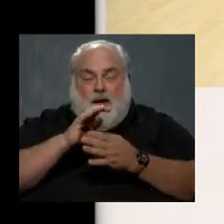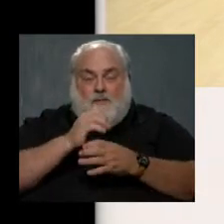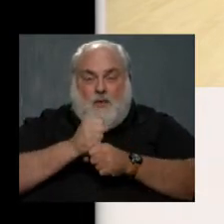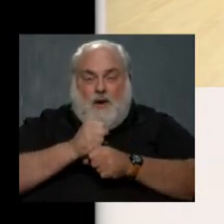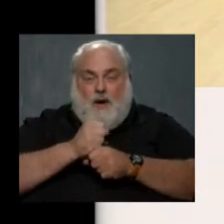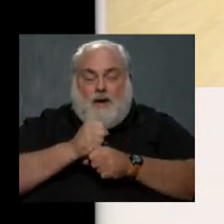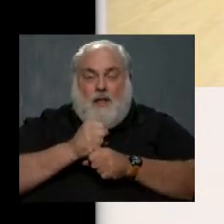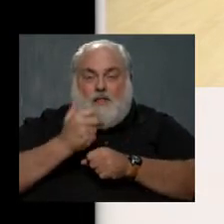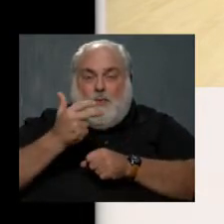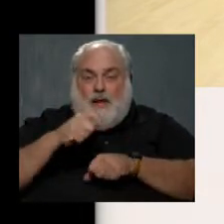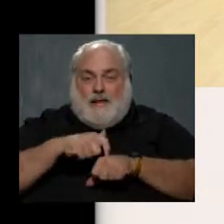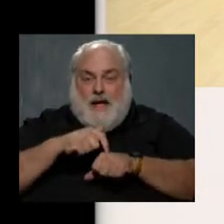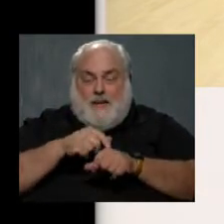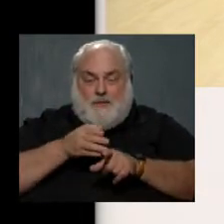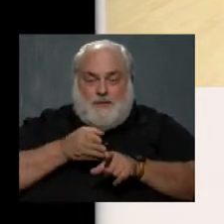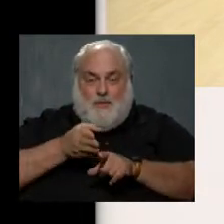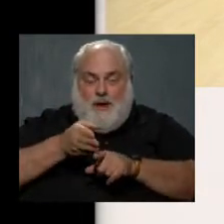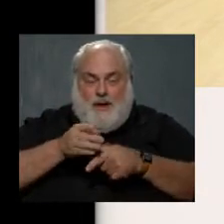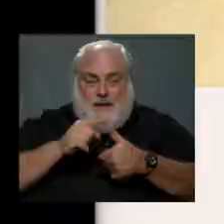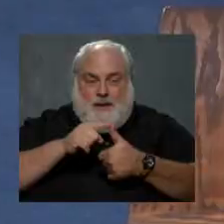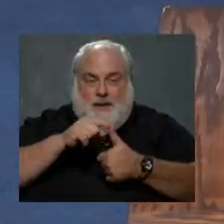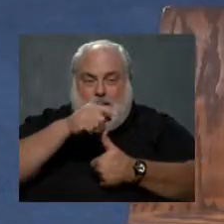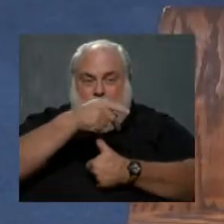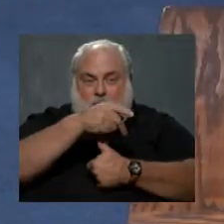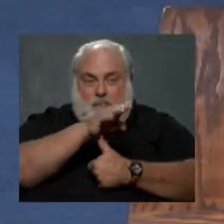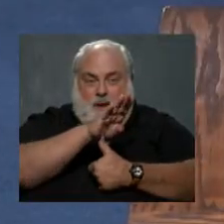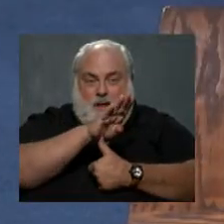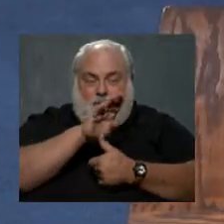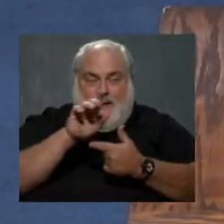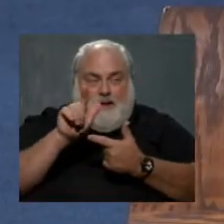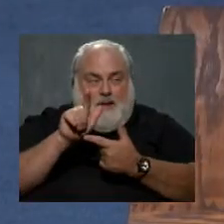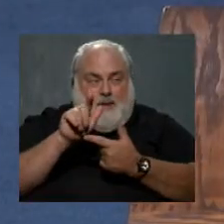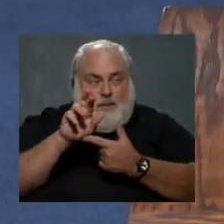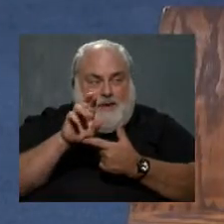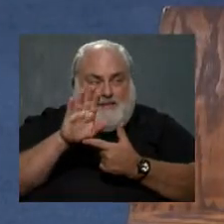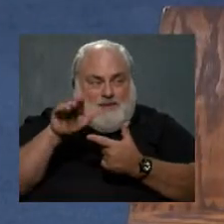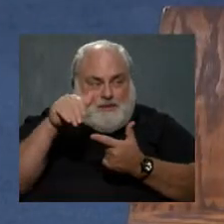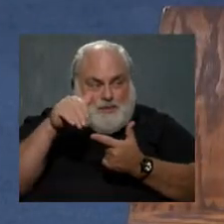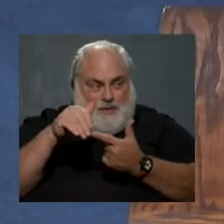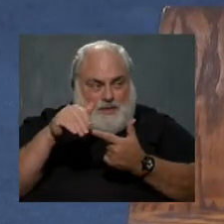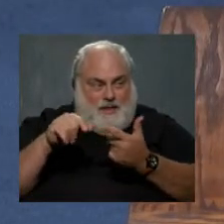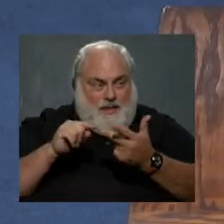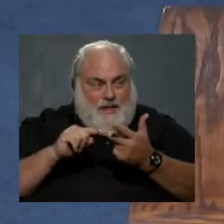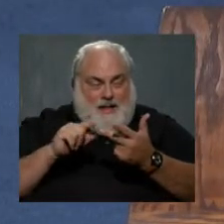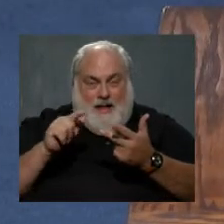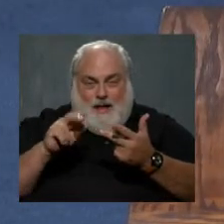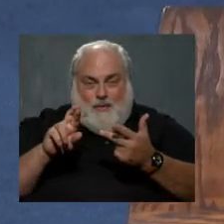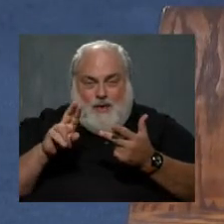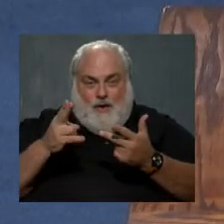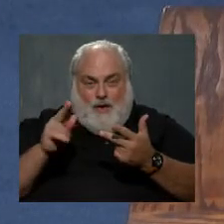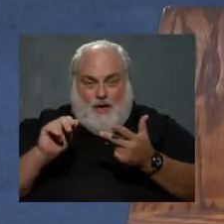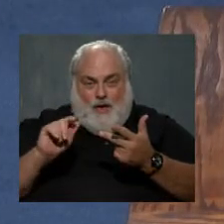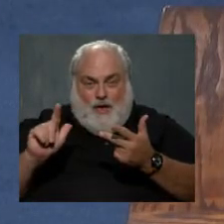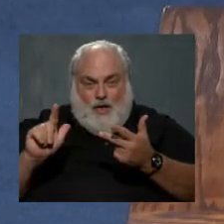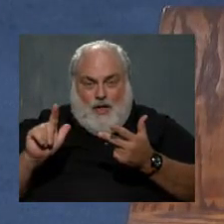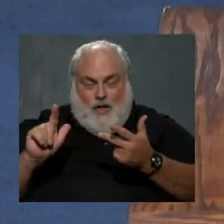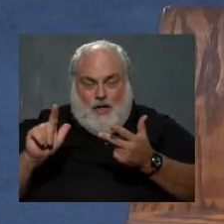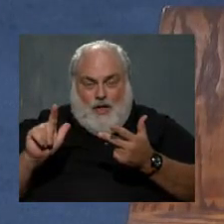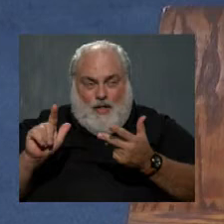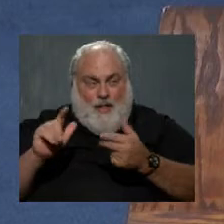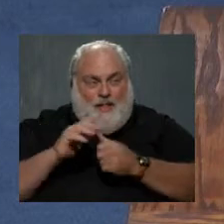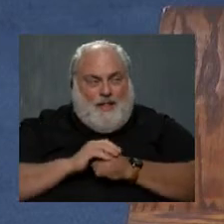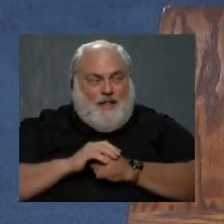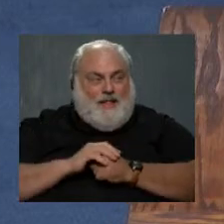championships. Pine Bluff, Little Rock Central, Ken, and Little Rock Hall twice, Vice